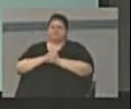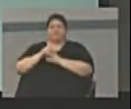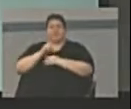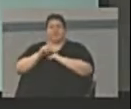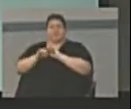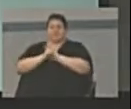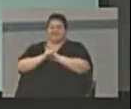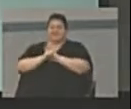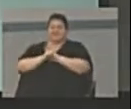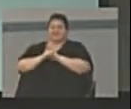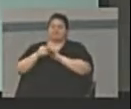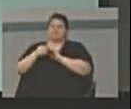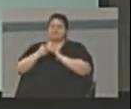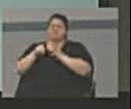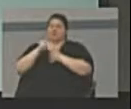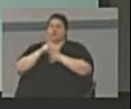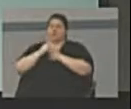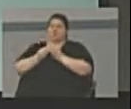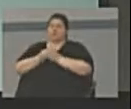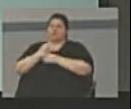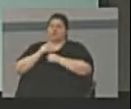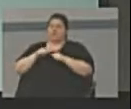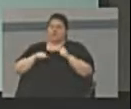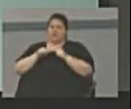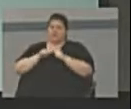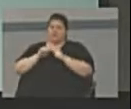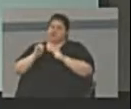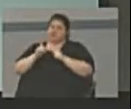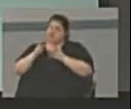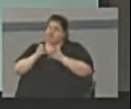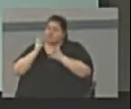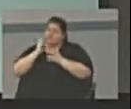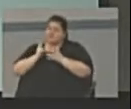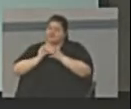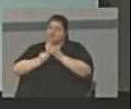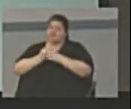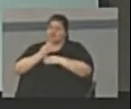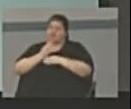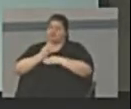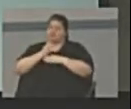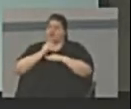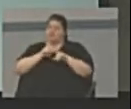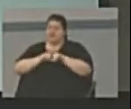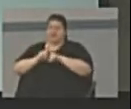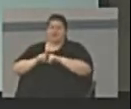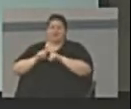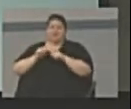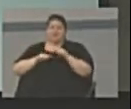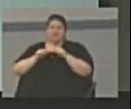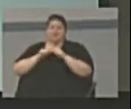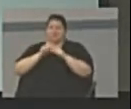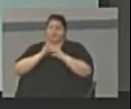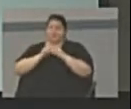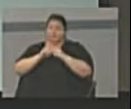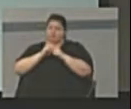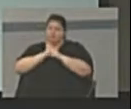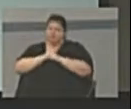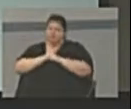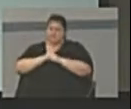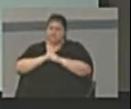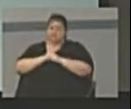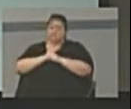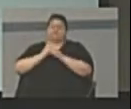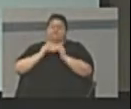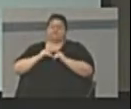identifies priorities for growth, where we want to see growth in the county, as well as areas that we want to protect from development. And it